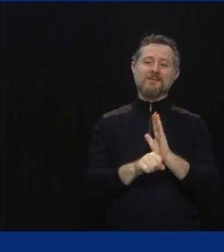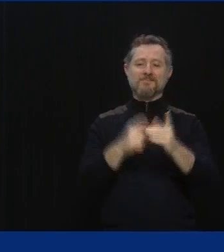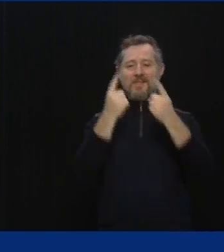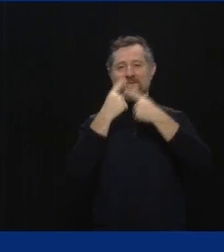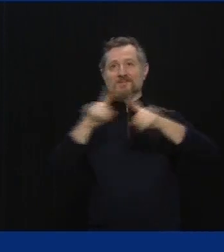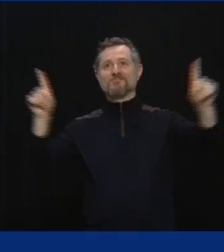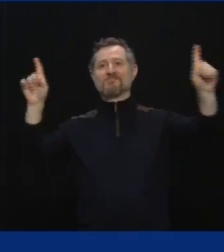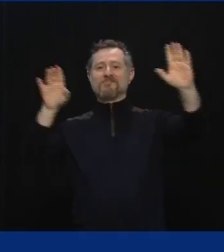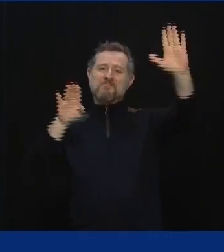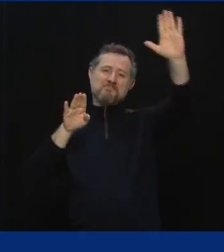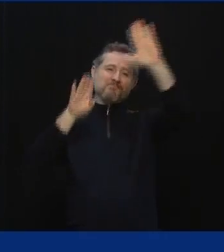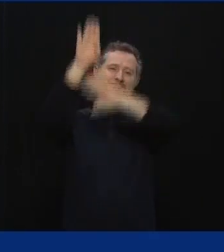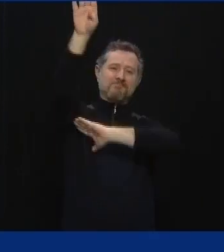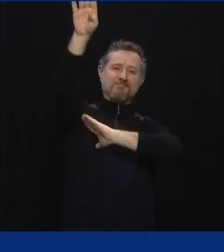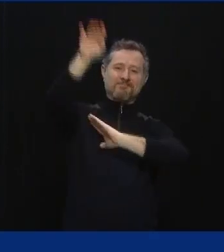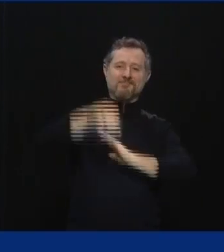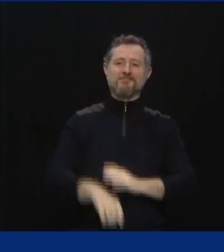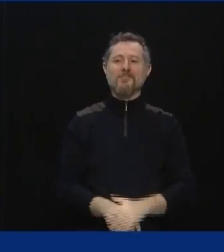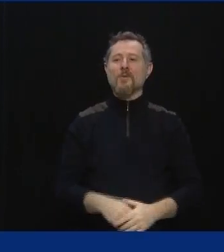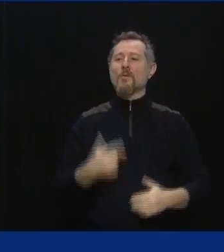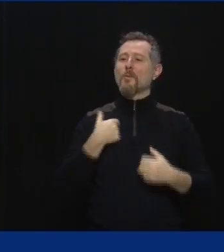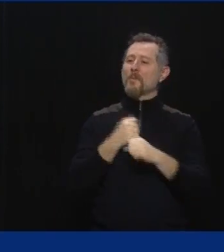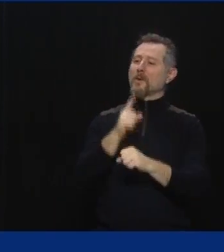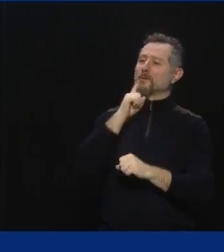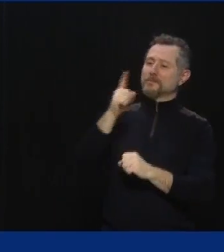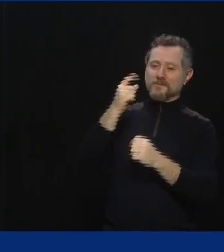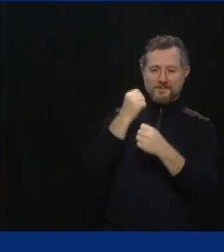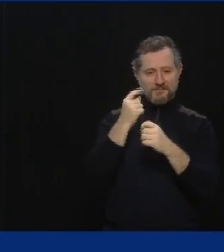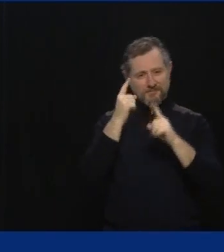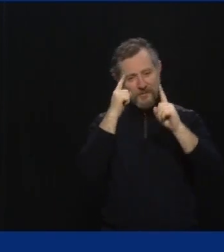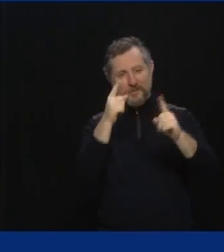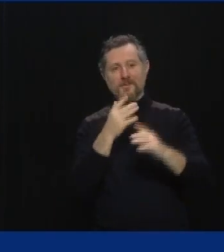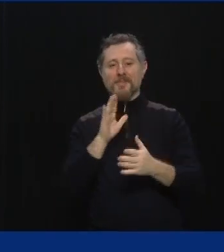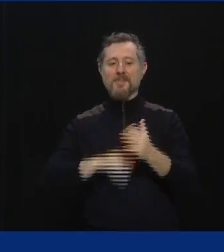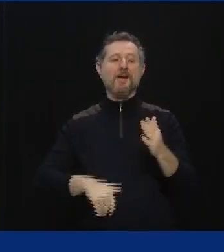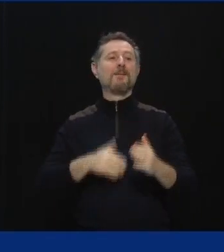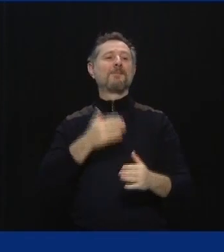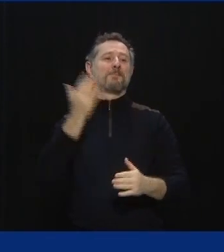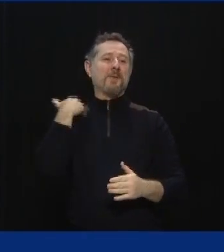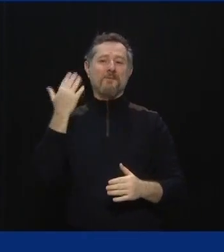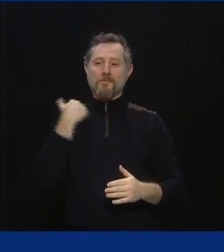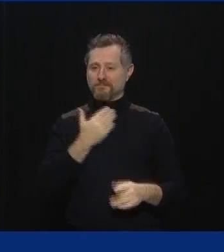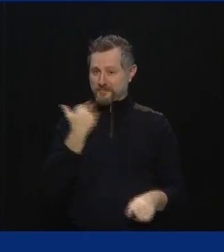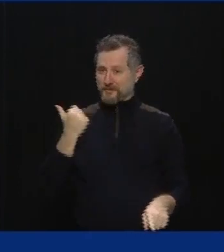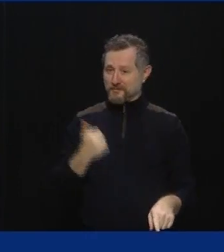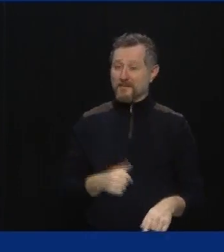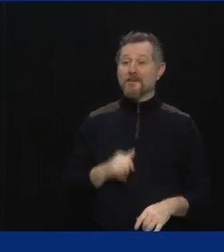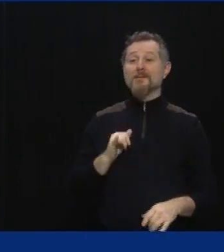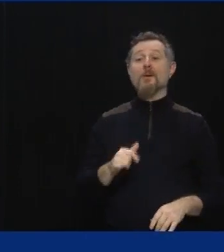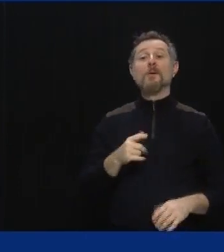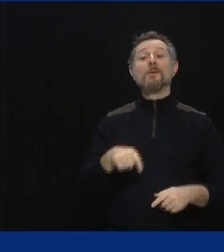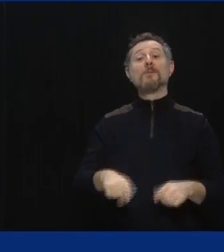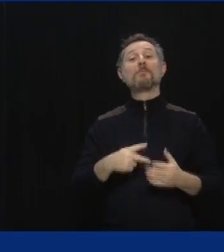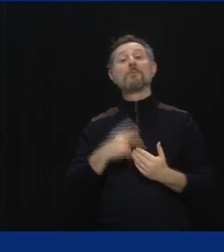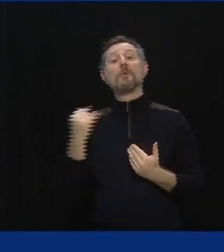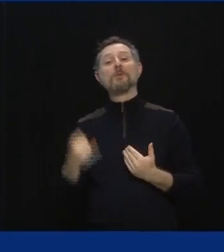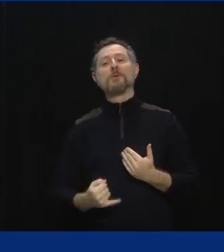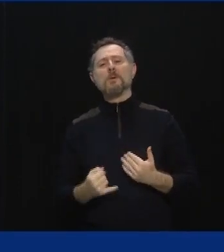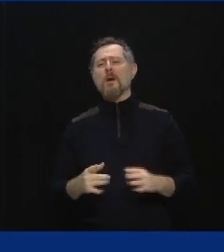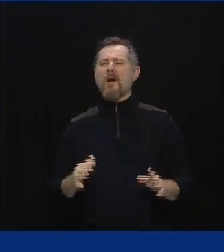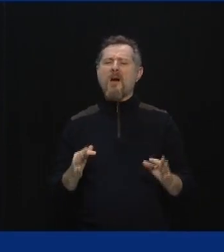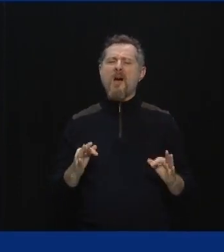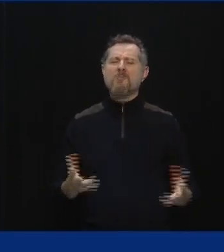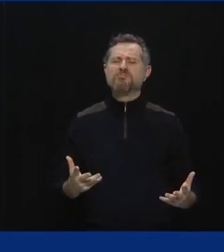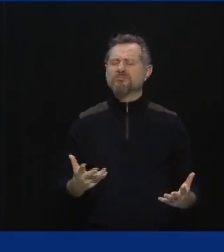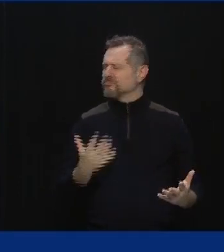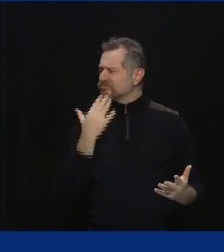we're leaving it better than we found it. And I think this project is a great model, an